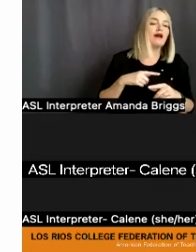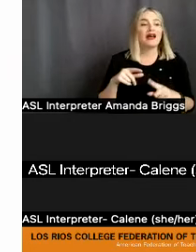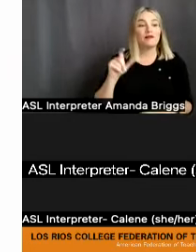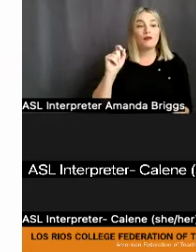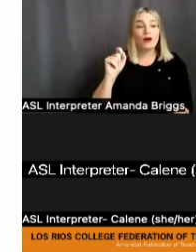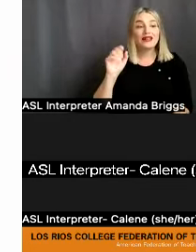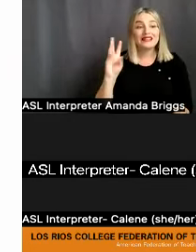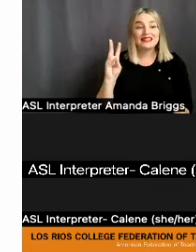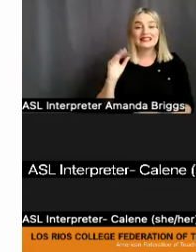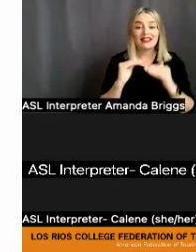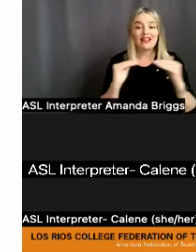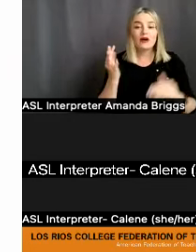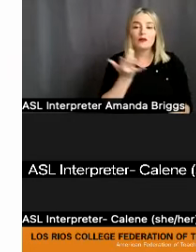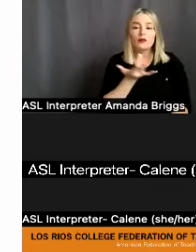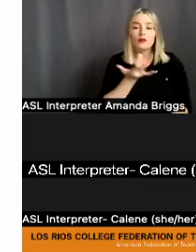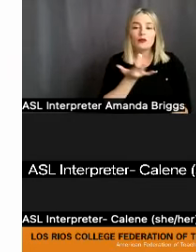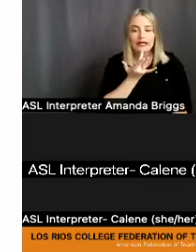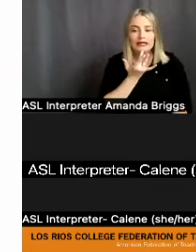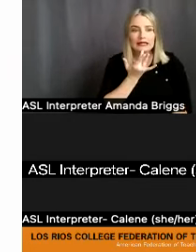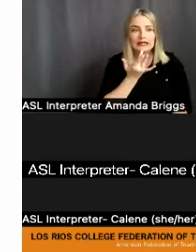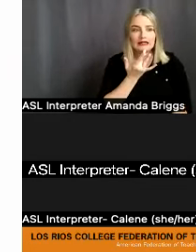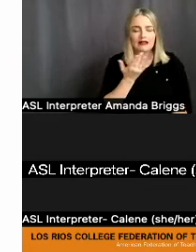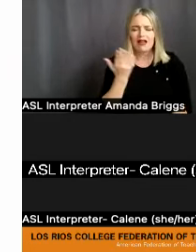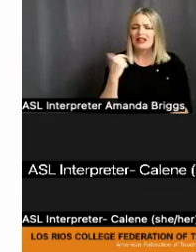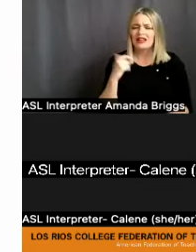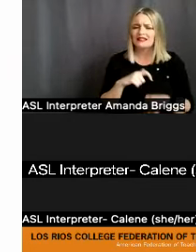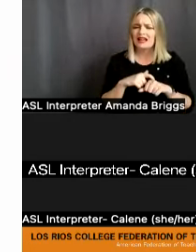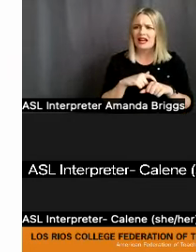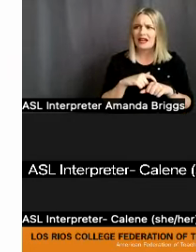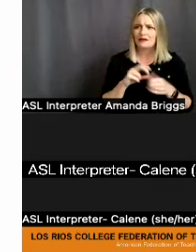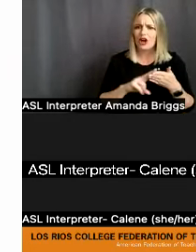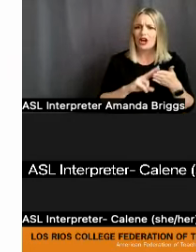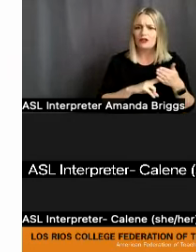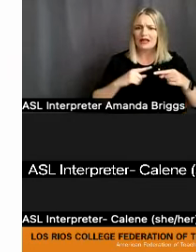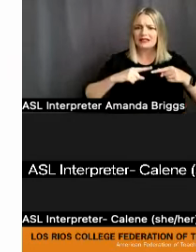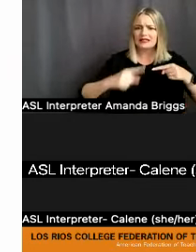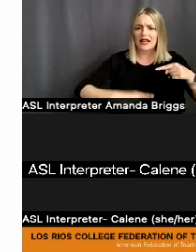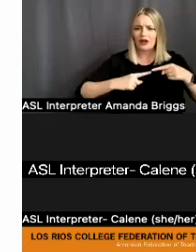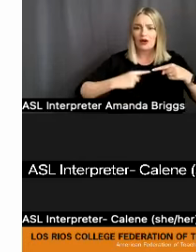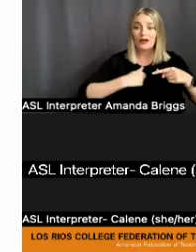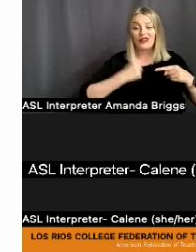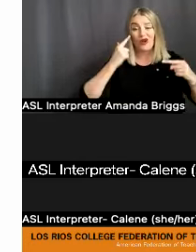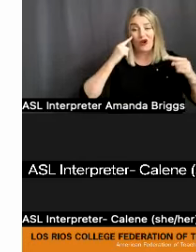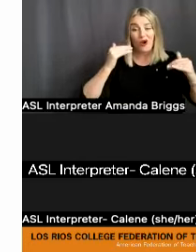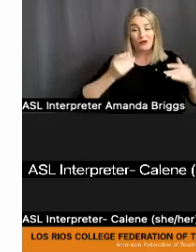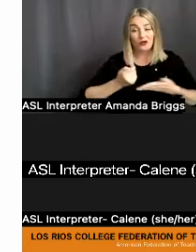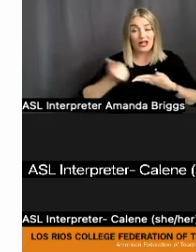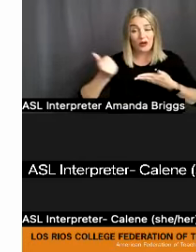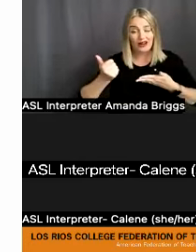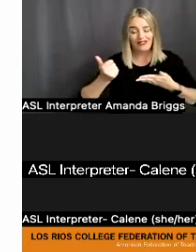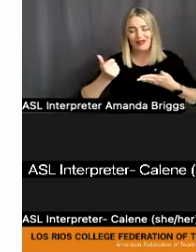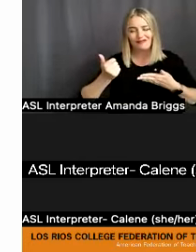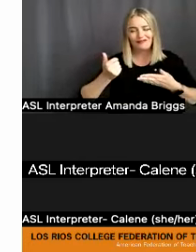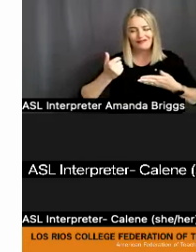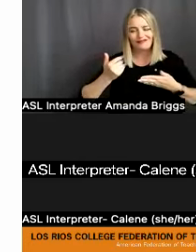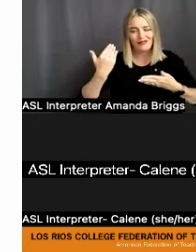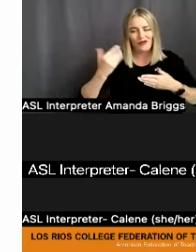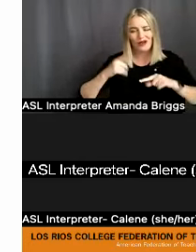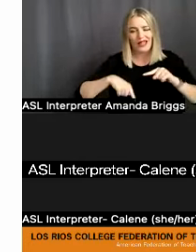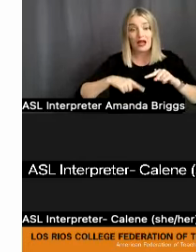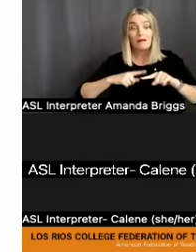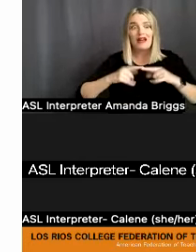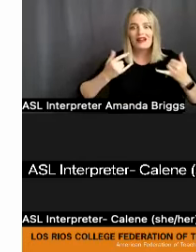level preference, which last contract cycle we had hoped to get rid of, but were unable to. But we finally got